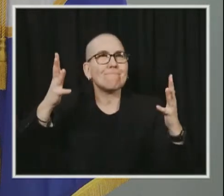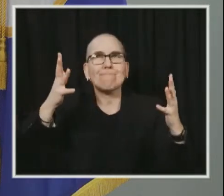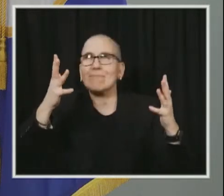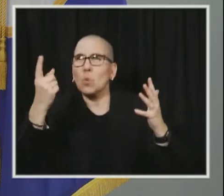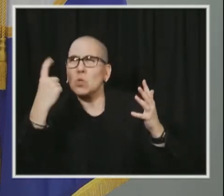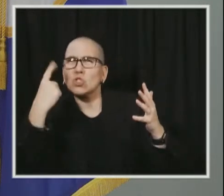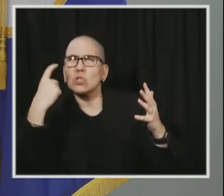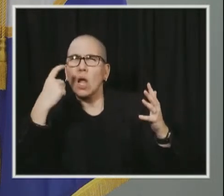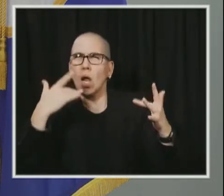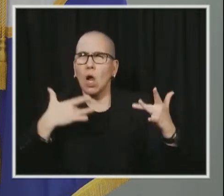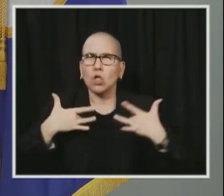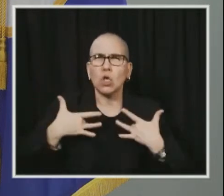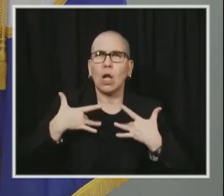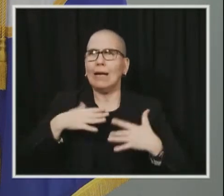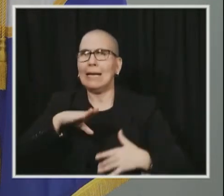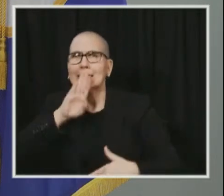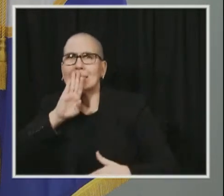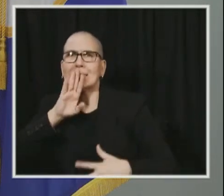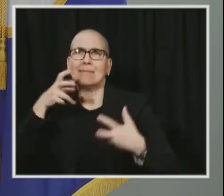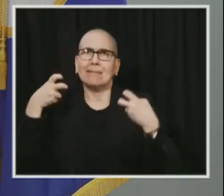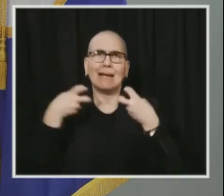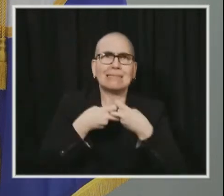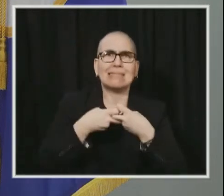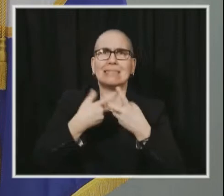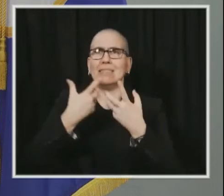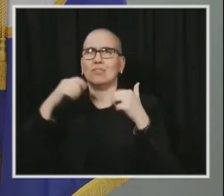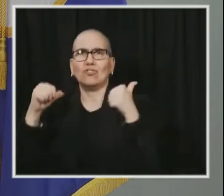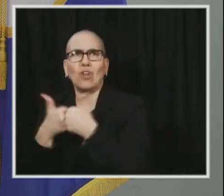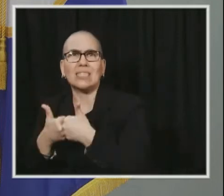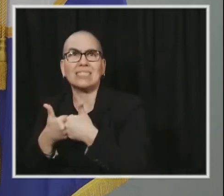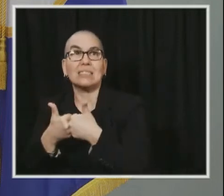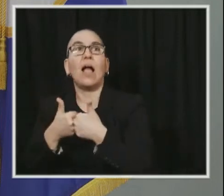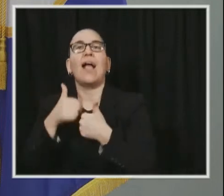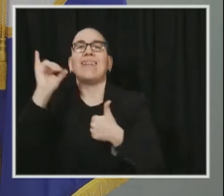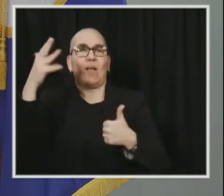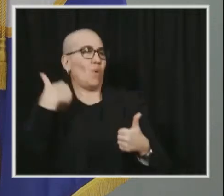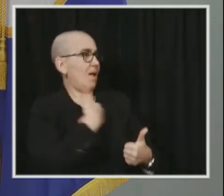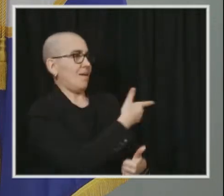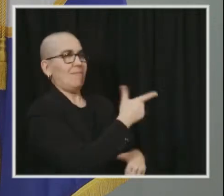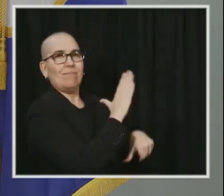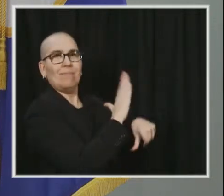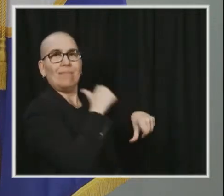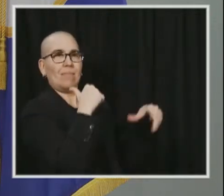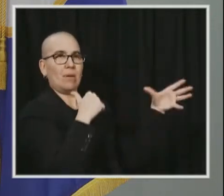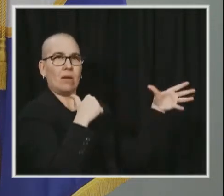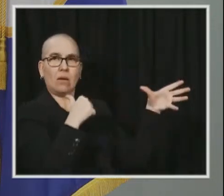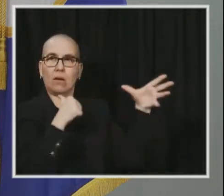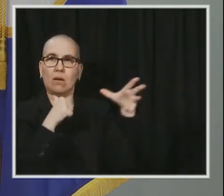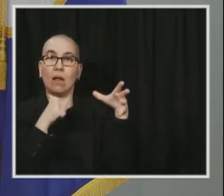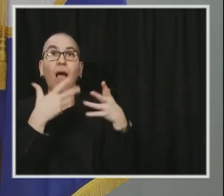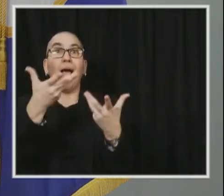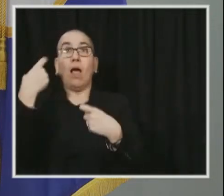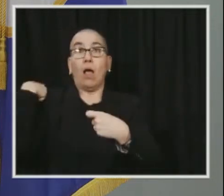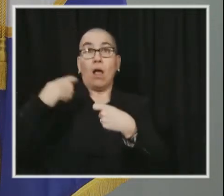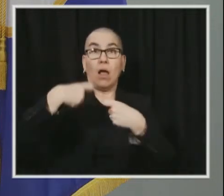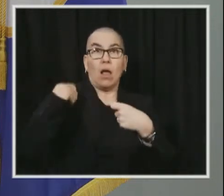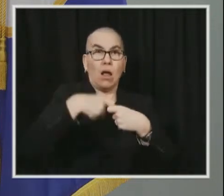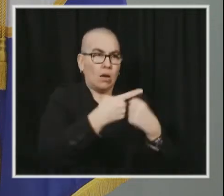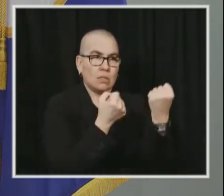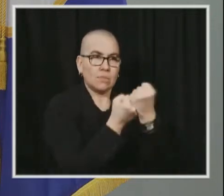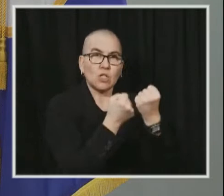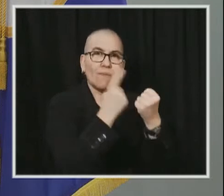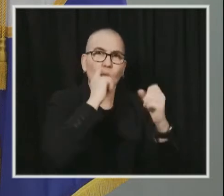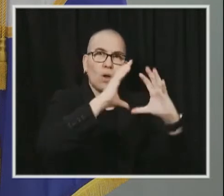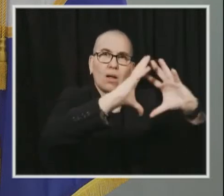the vaccination to the table. So that's why we've partnered with organizations like HACER, the Hispanic Advocacy and Community